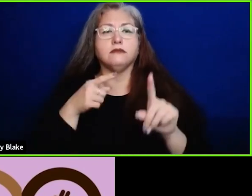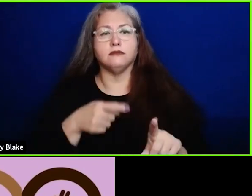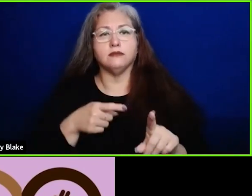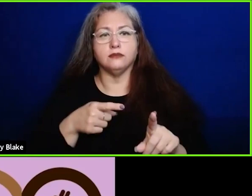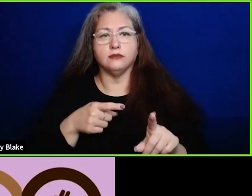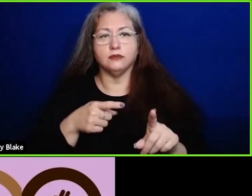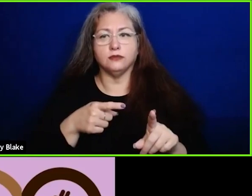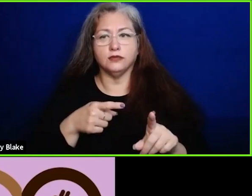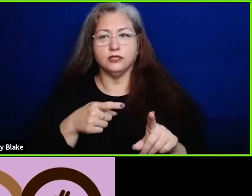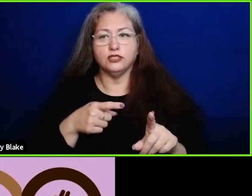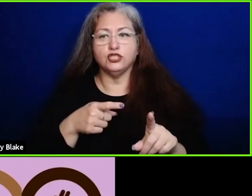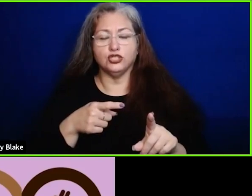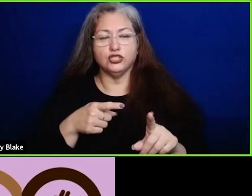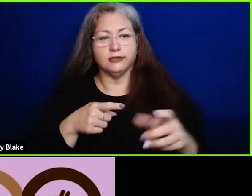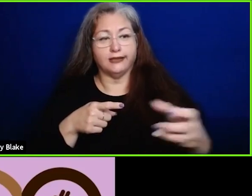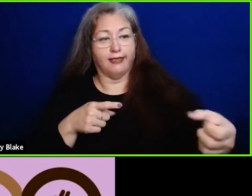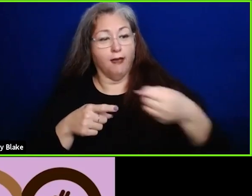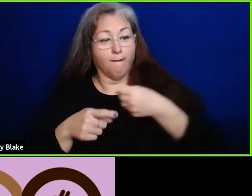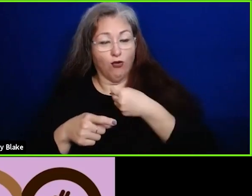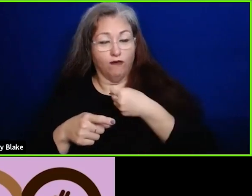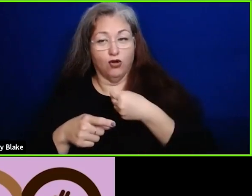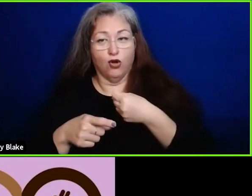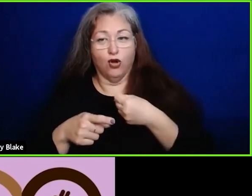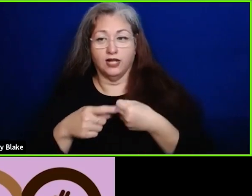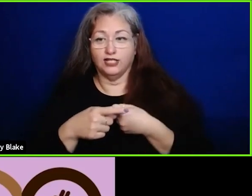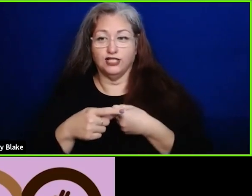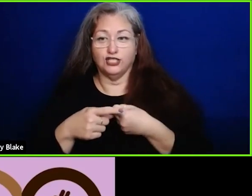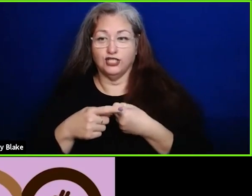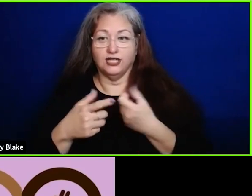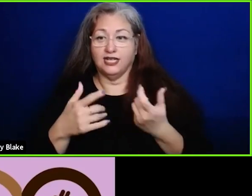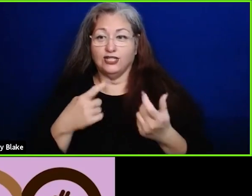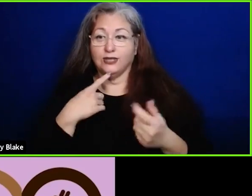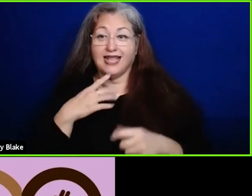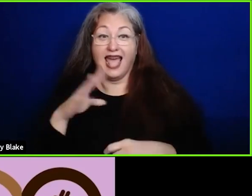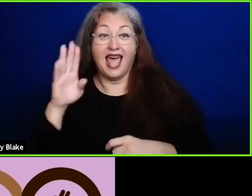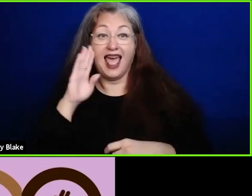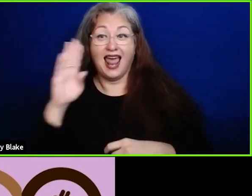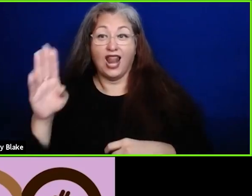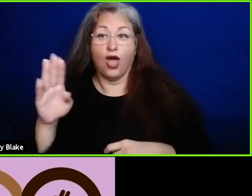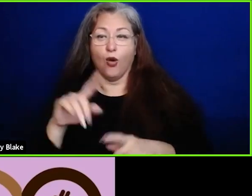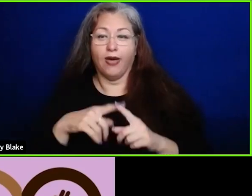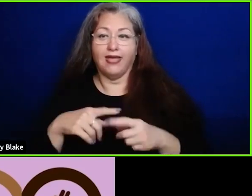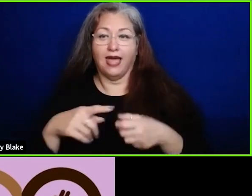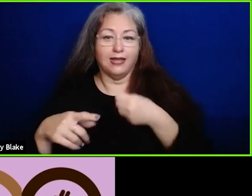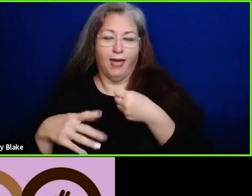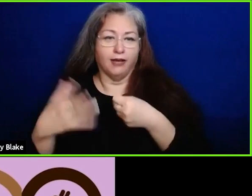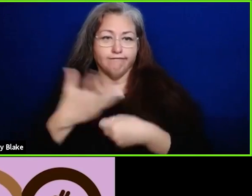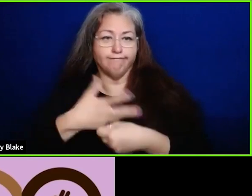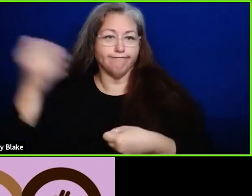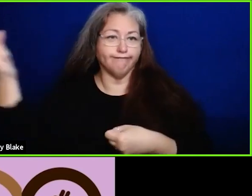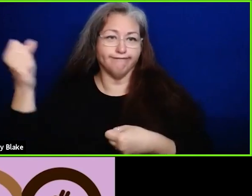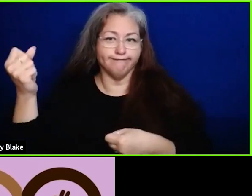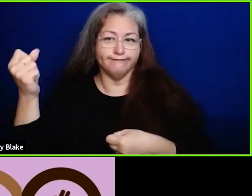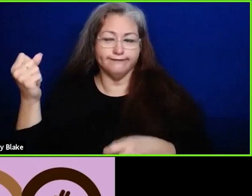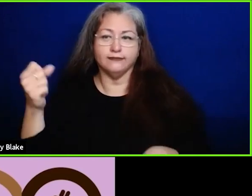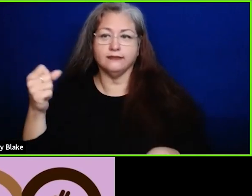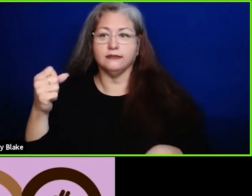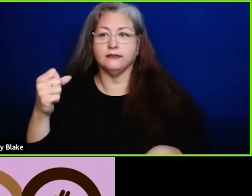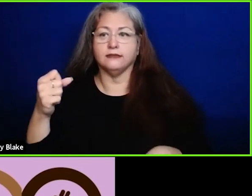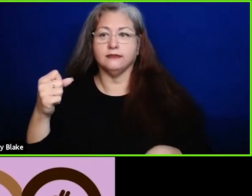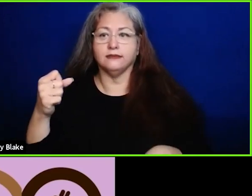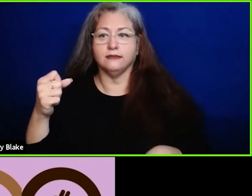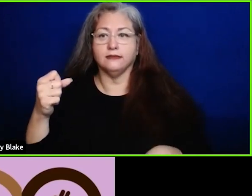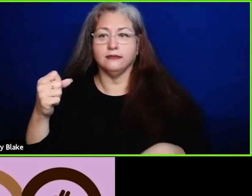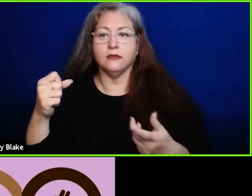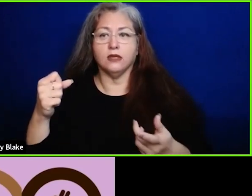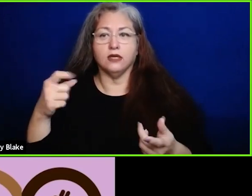she was given the microphone, and then she just got to say hello, and then the mic was taken away, and they were taken away,